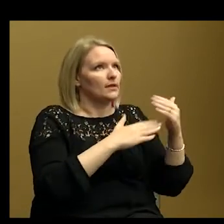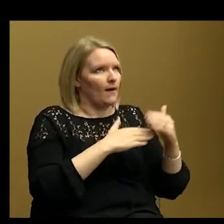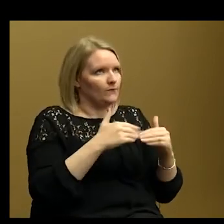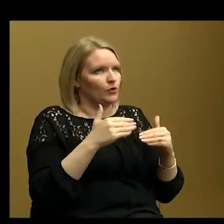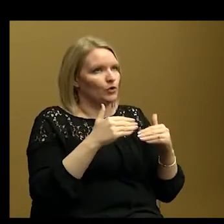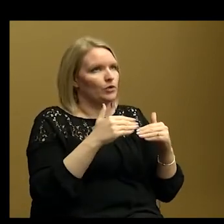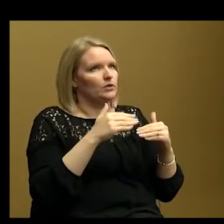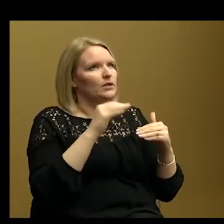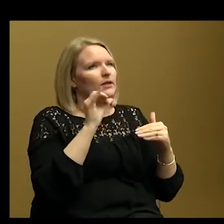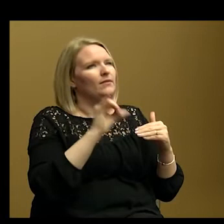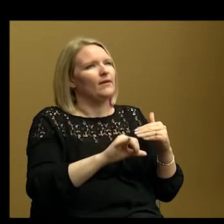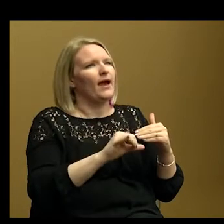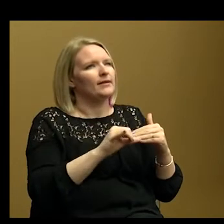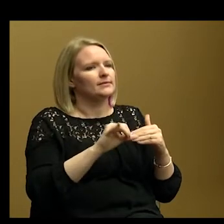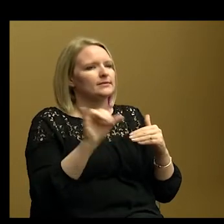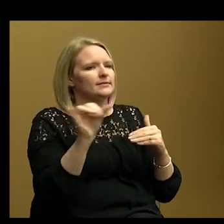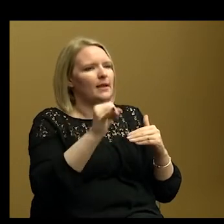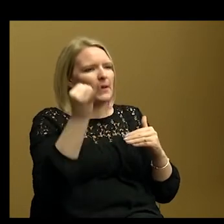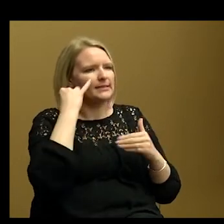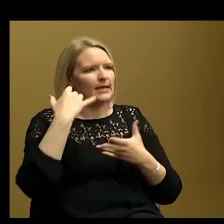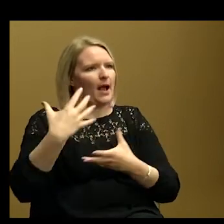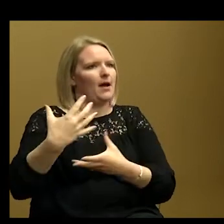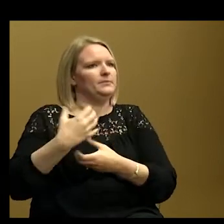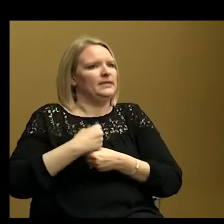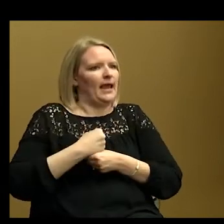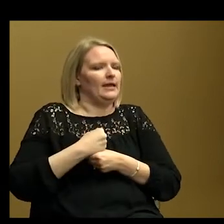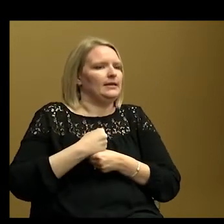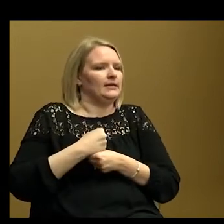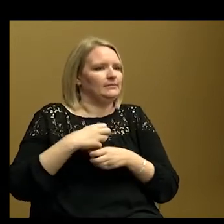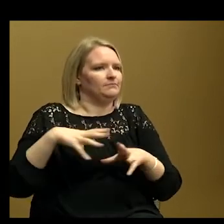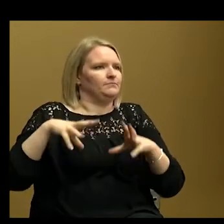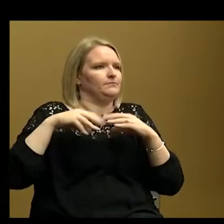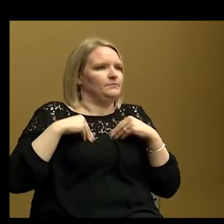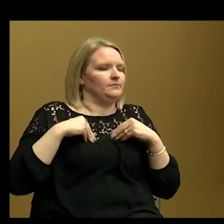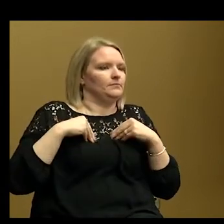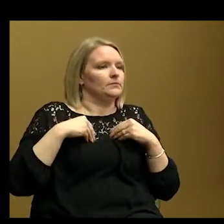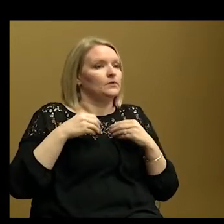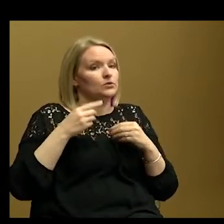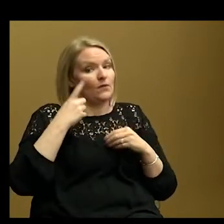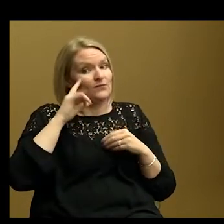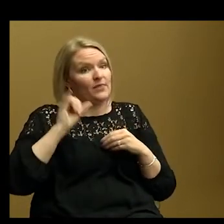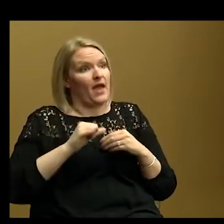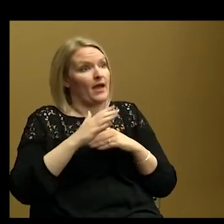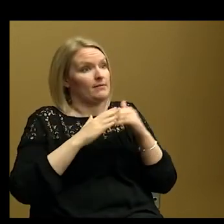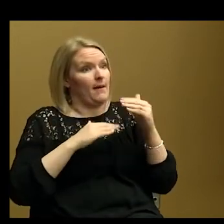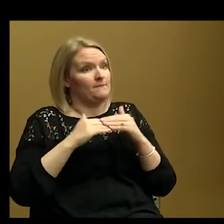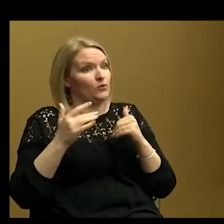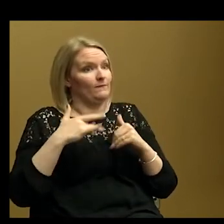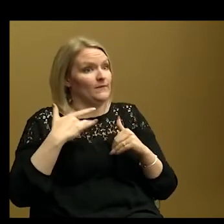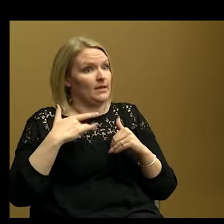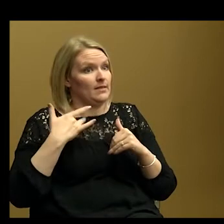like that's obtaining. So they would, in order to get that comfort.